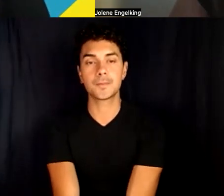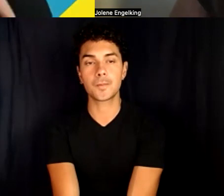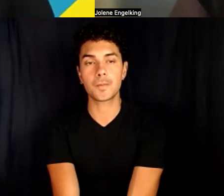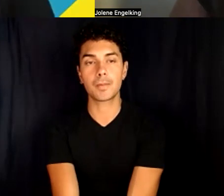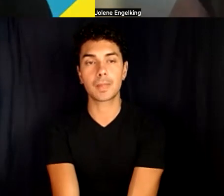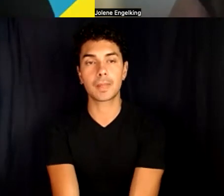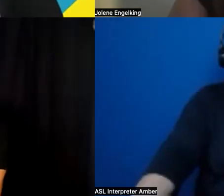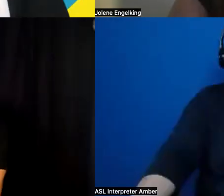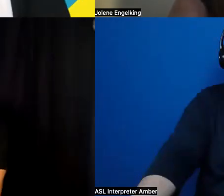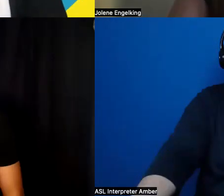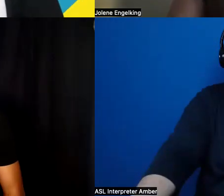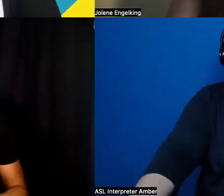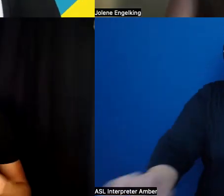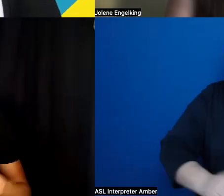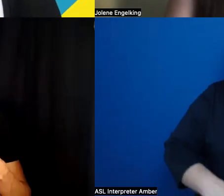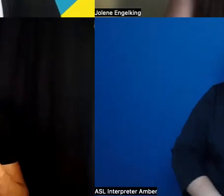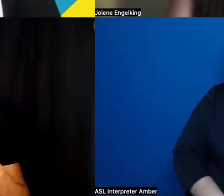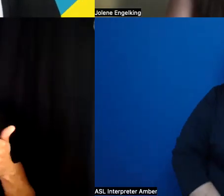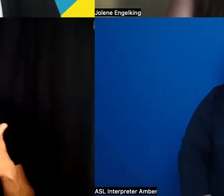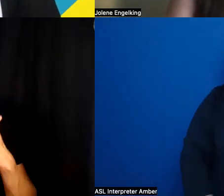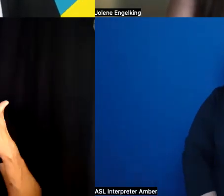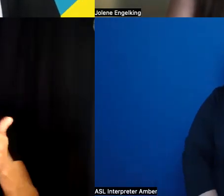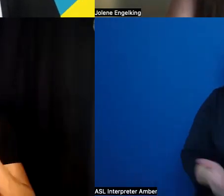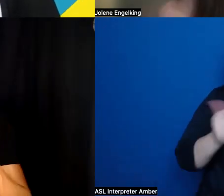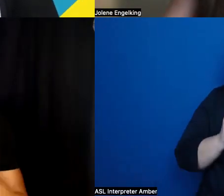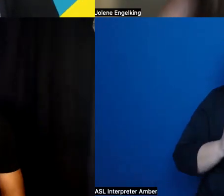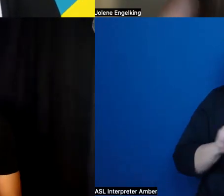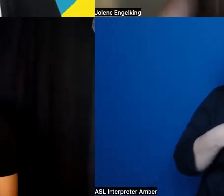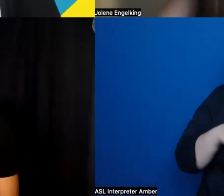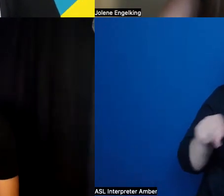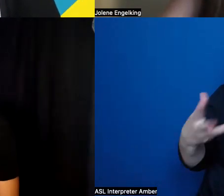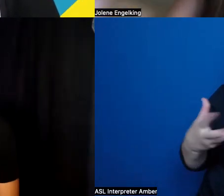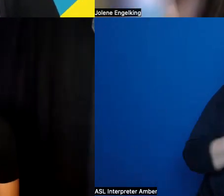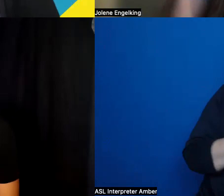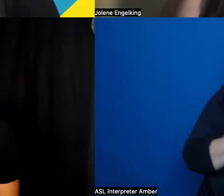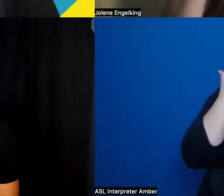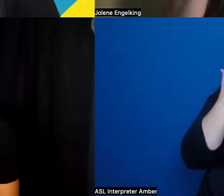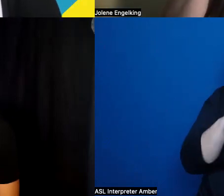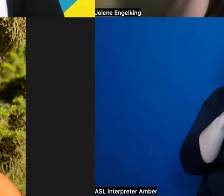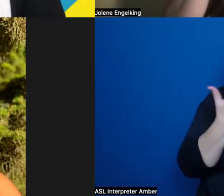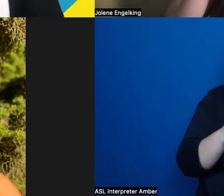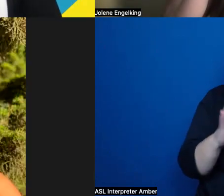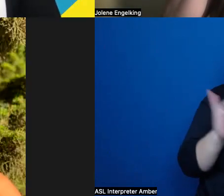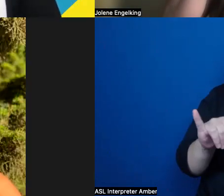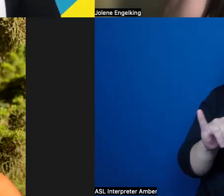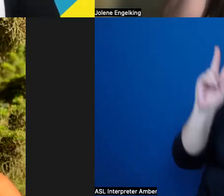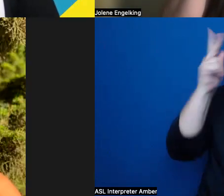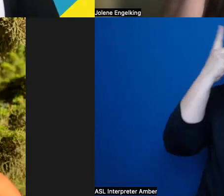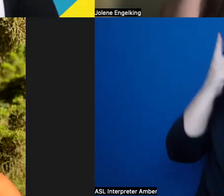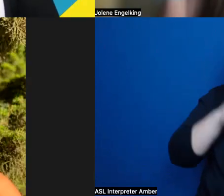When providing advocacy, and I know we touched on those misconceptions, those common misconceptions of Indigenous folks, and